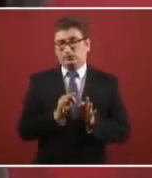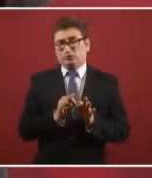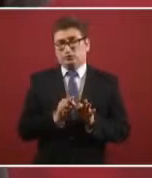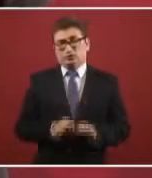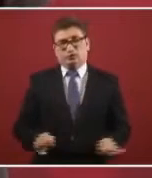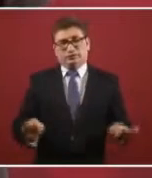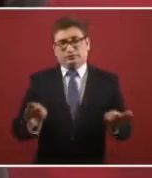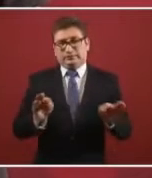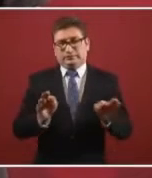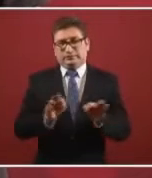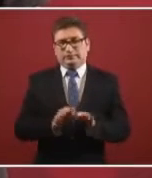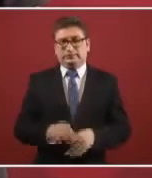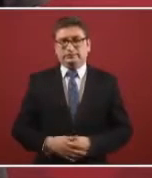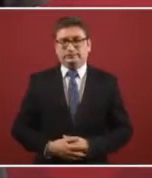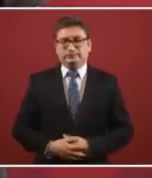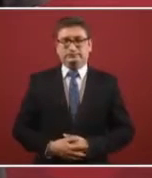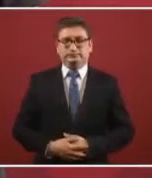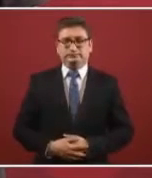very important.